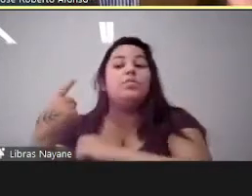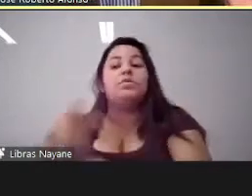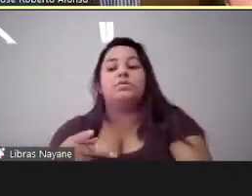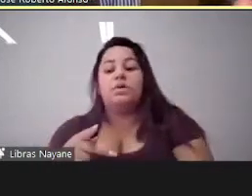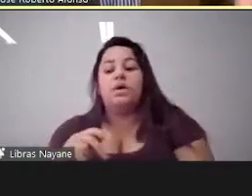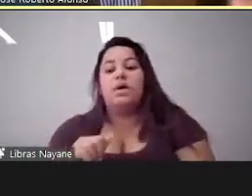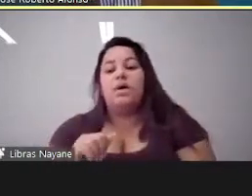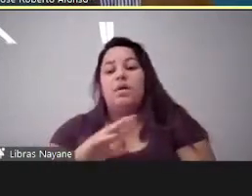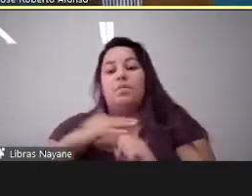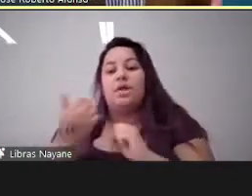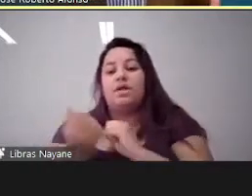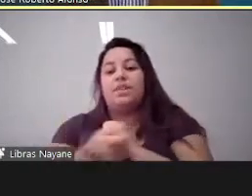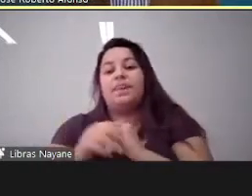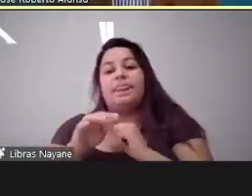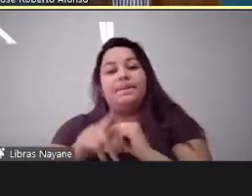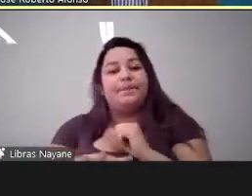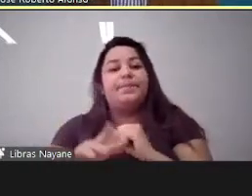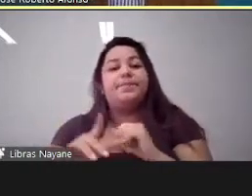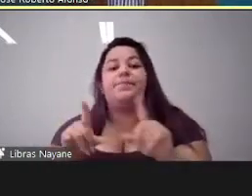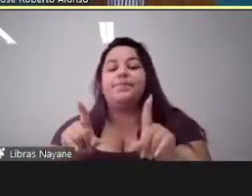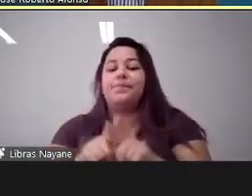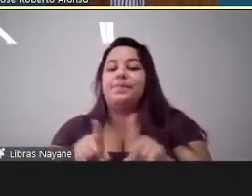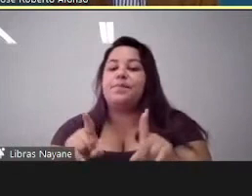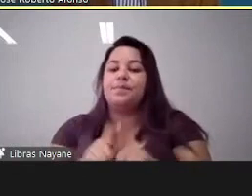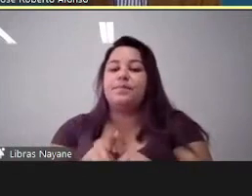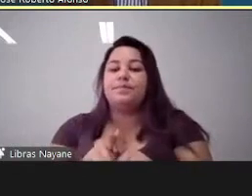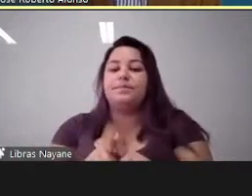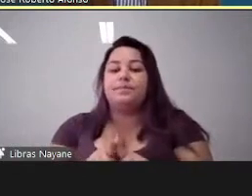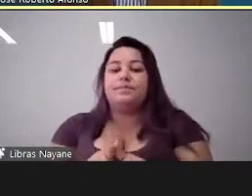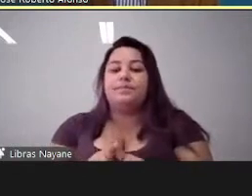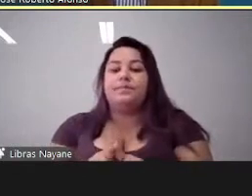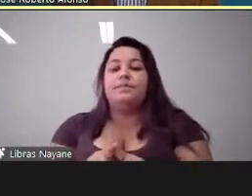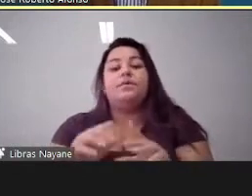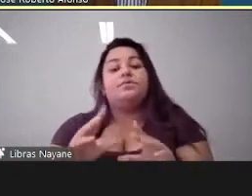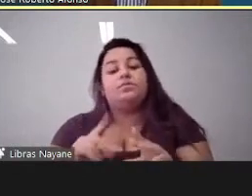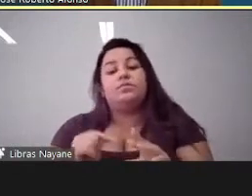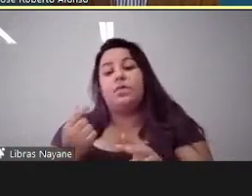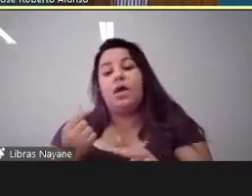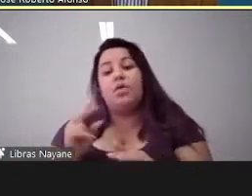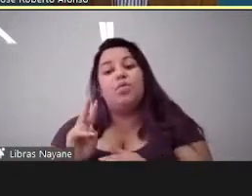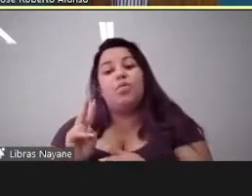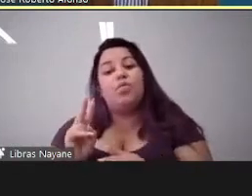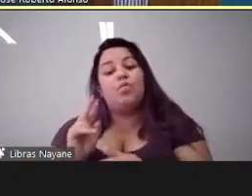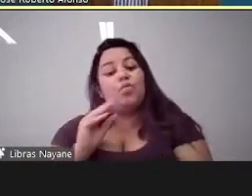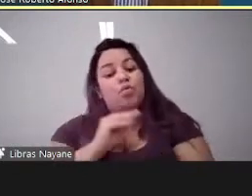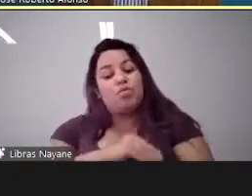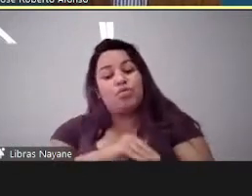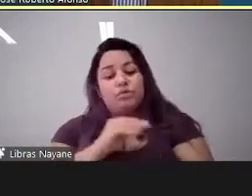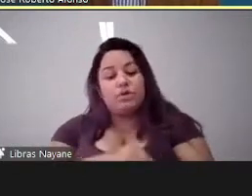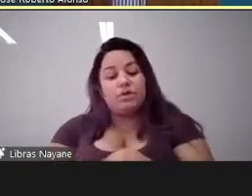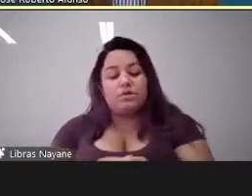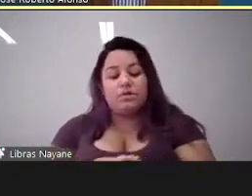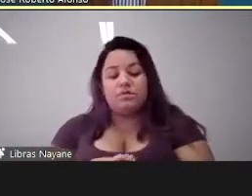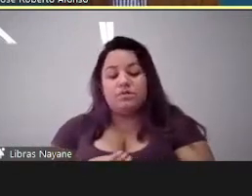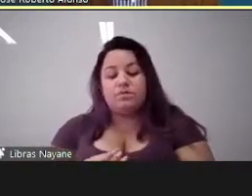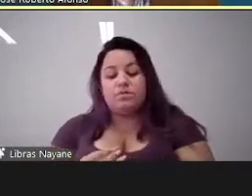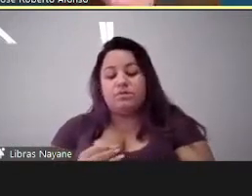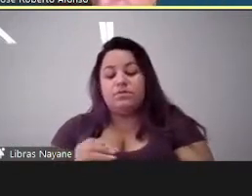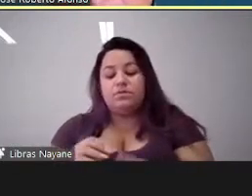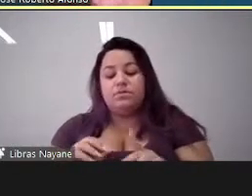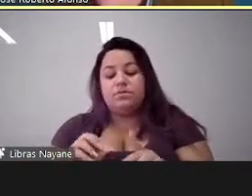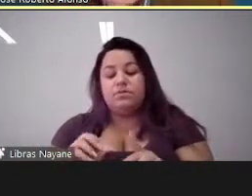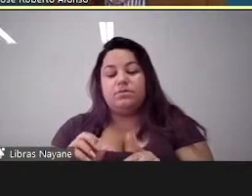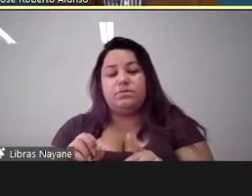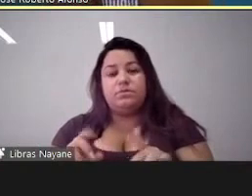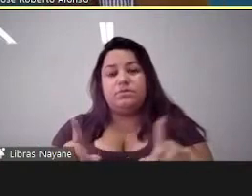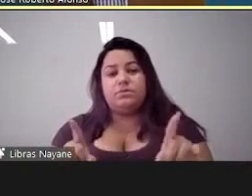in the pandemic, and they are employments They are low income type